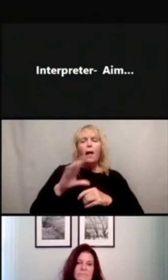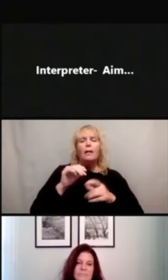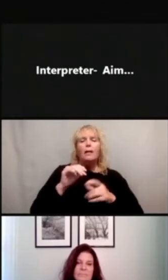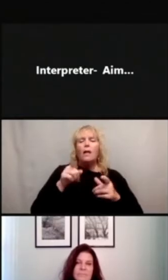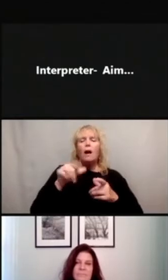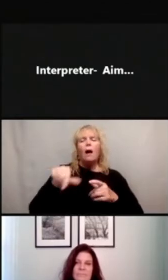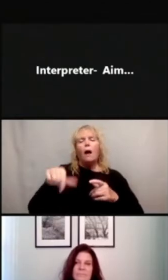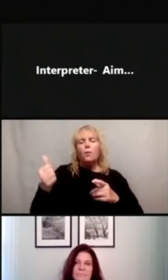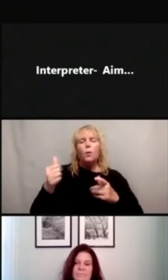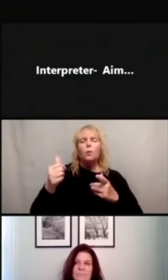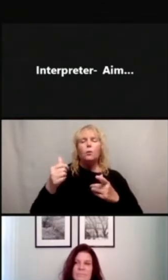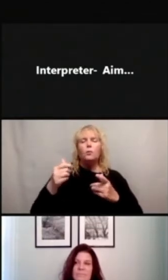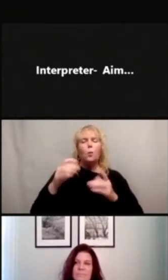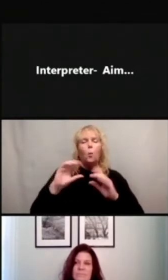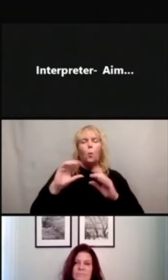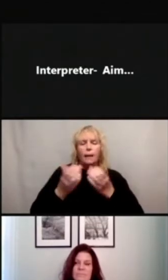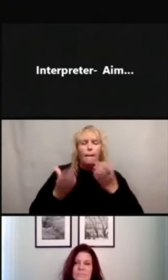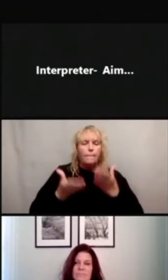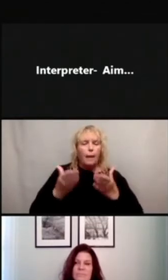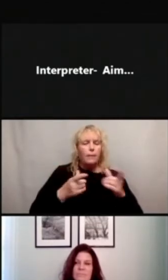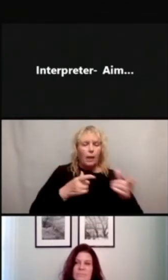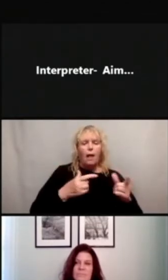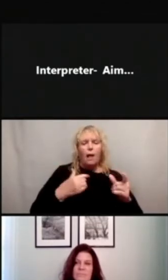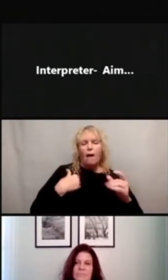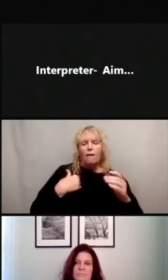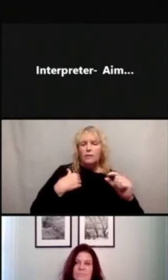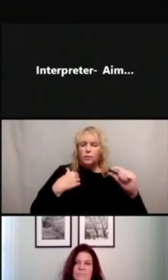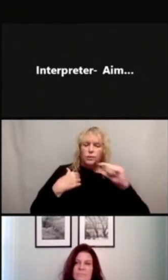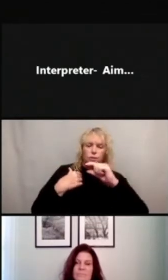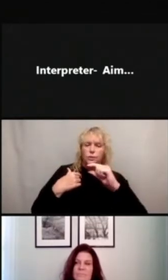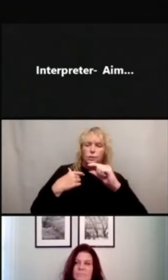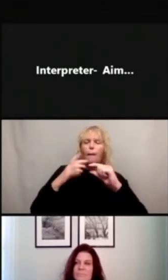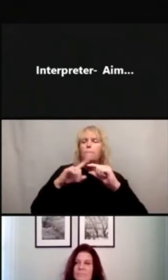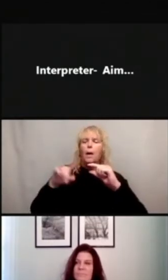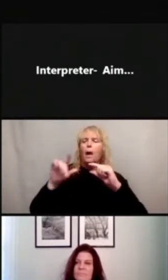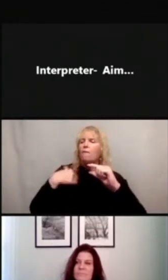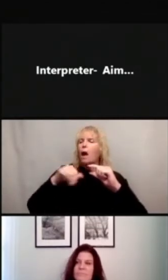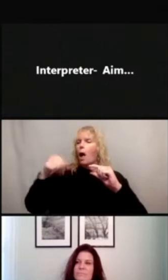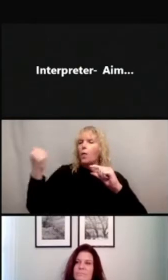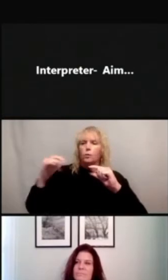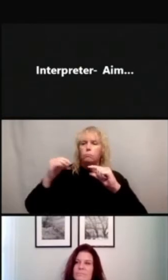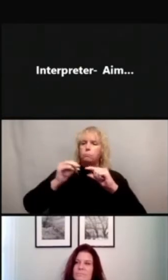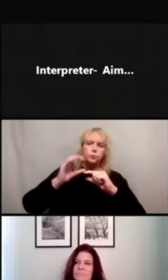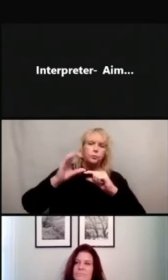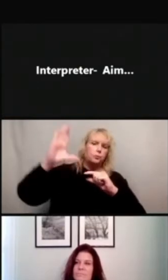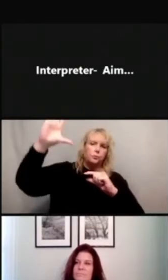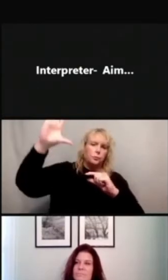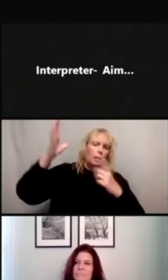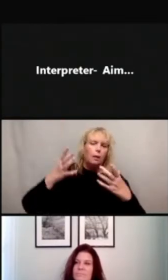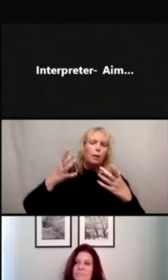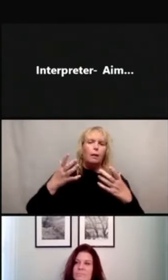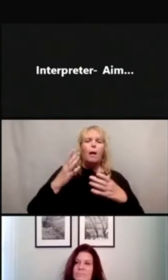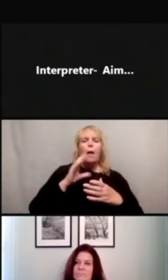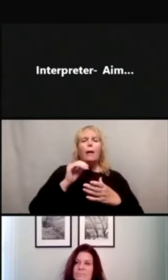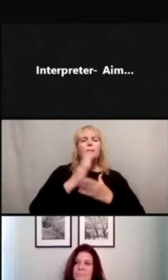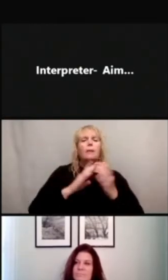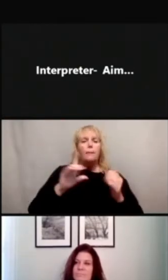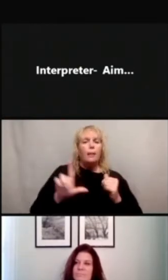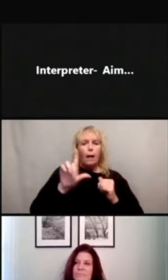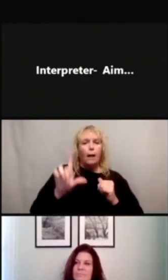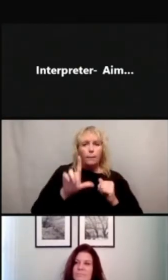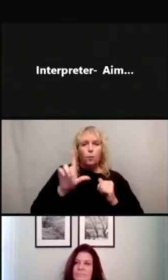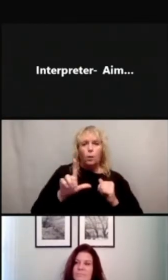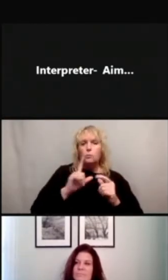other services that they offer. Libraries, in many states, libraries are some of the